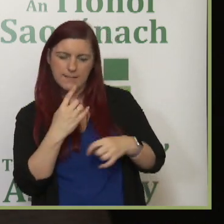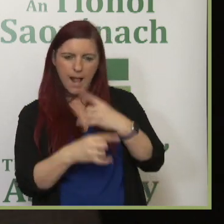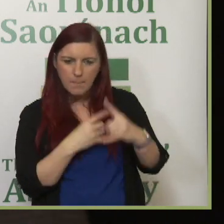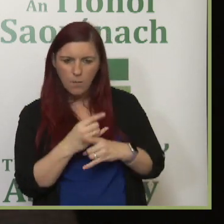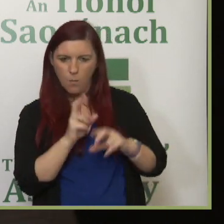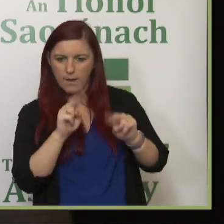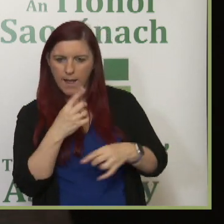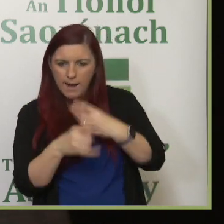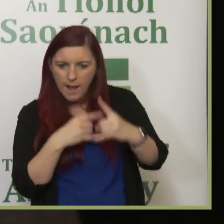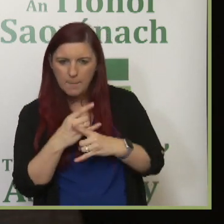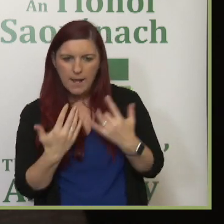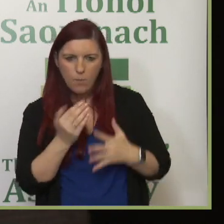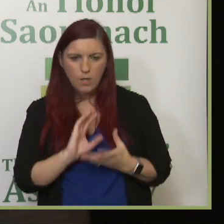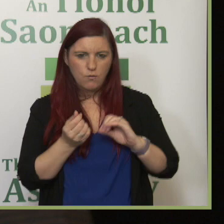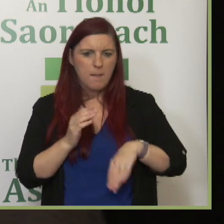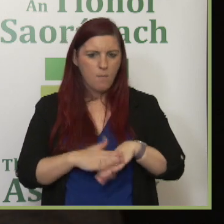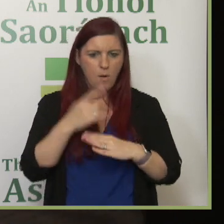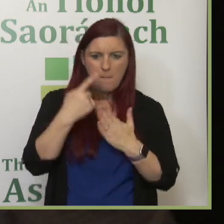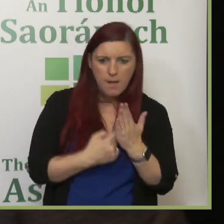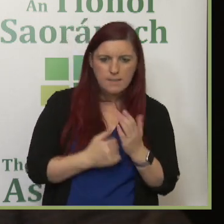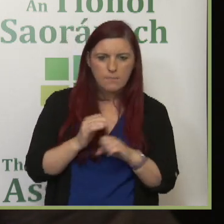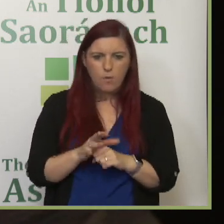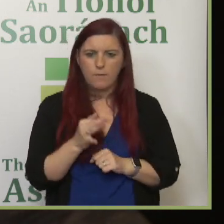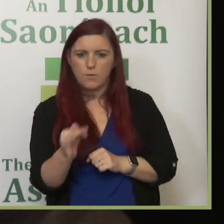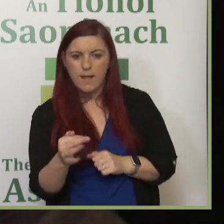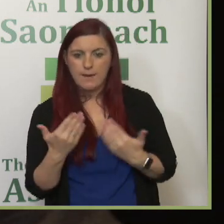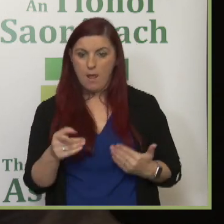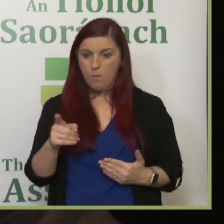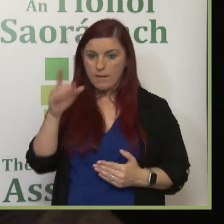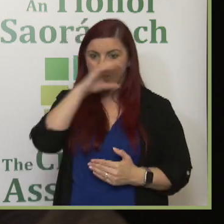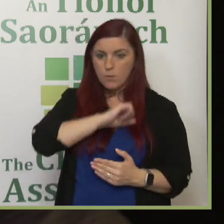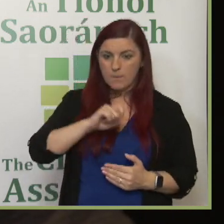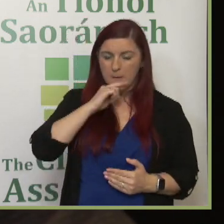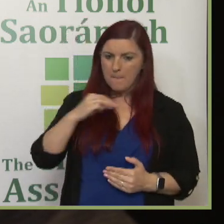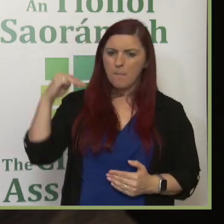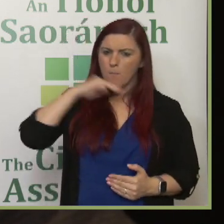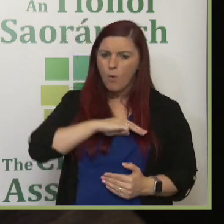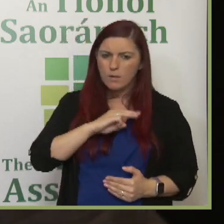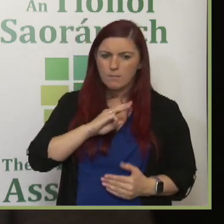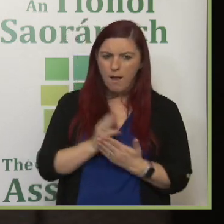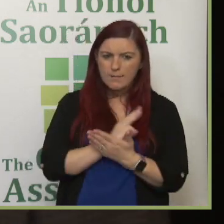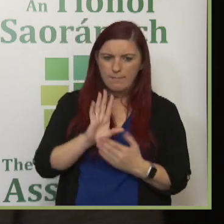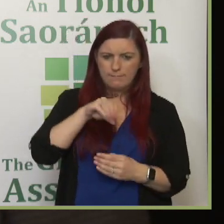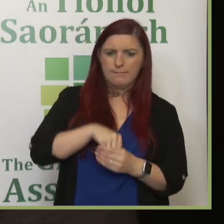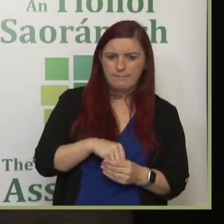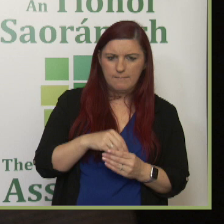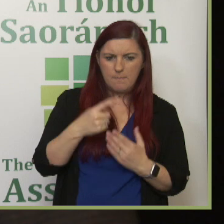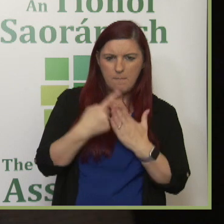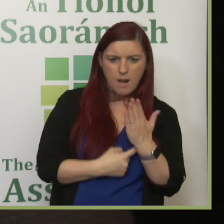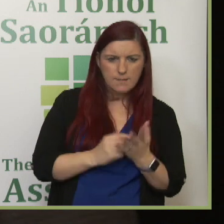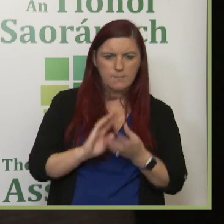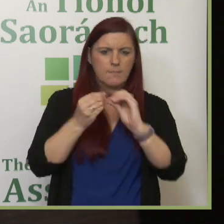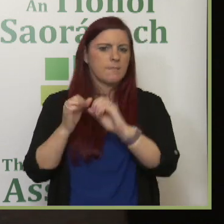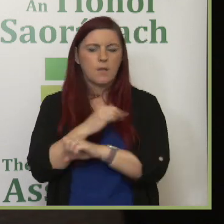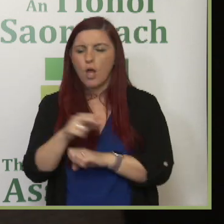our policies more resilient to them is now regarded as a key element in the policy formation process. So you don't need to just think about addressing